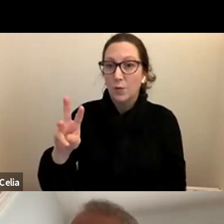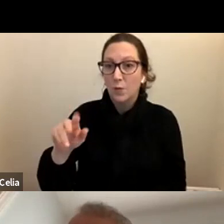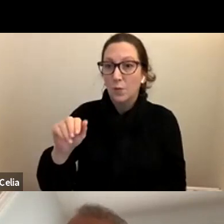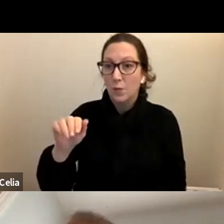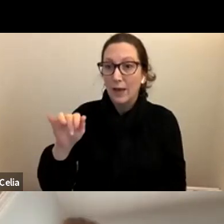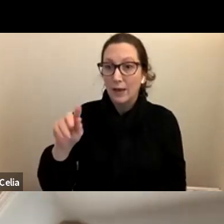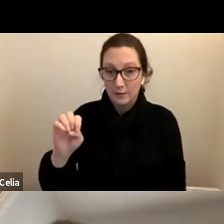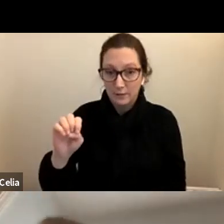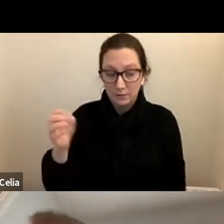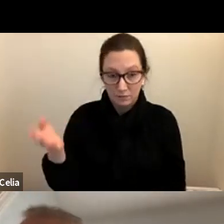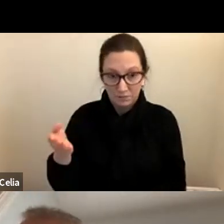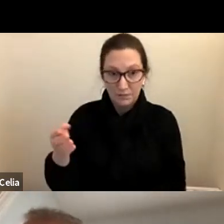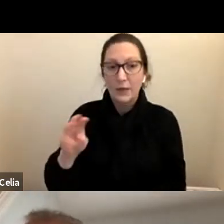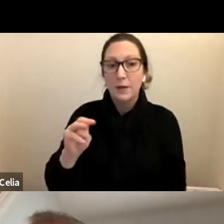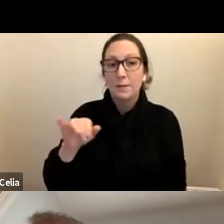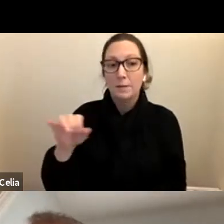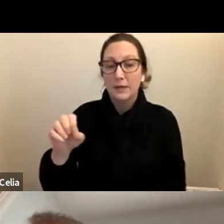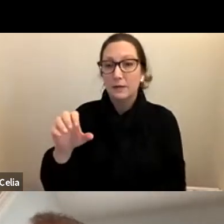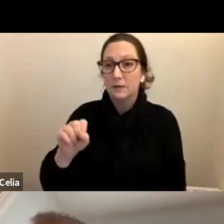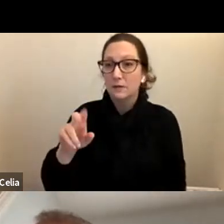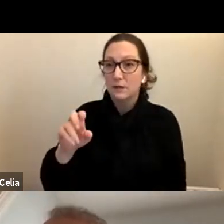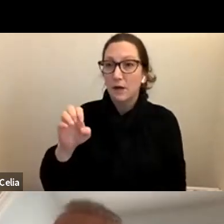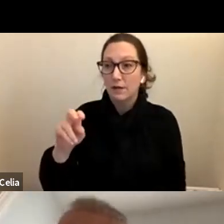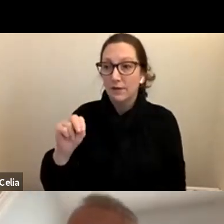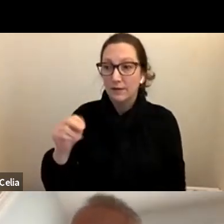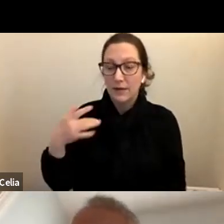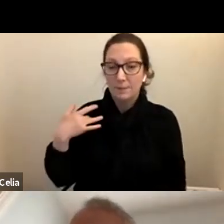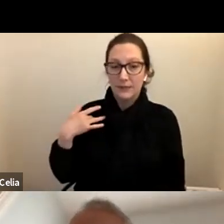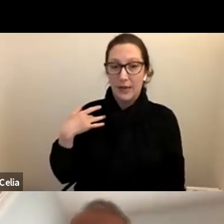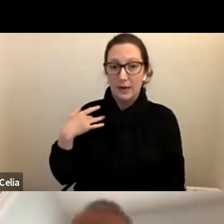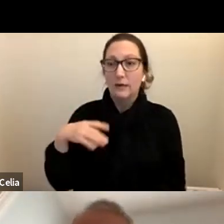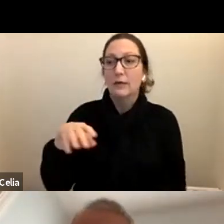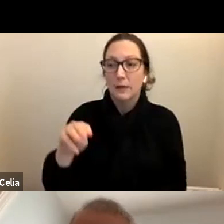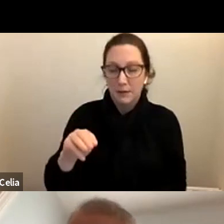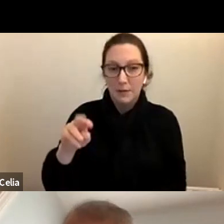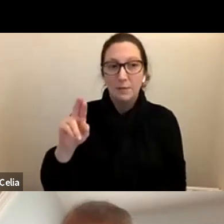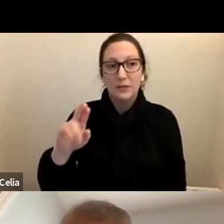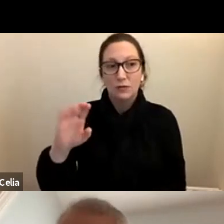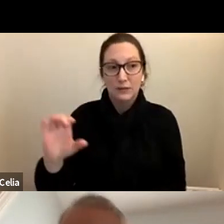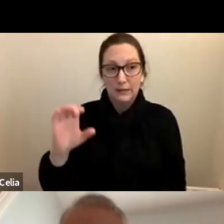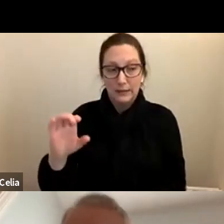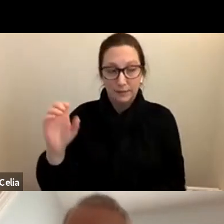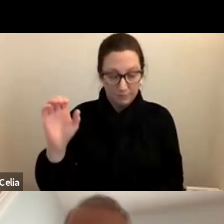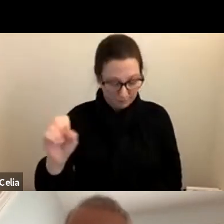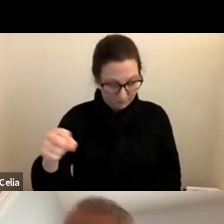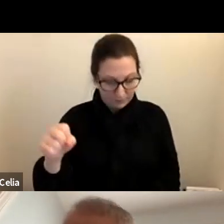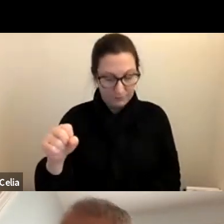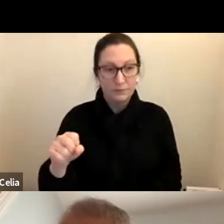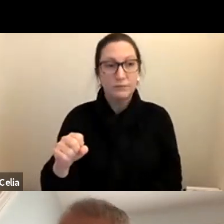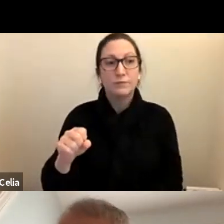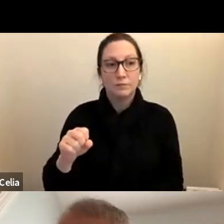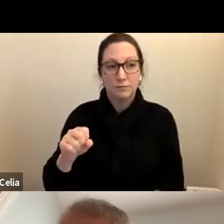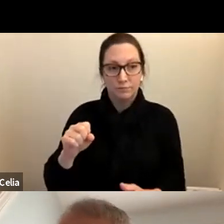Sullivan? Abstain. And Mr. Contempasis? Yes. The Thank ayes you. have